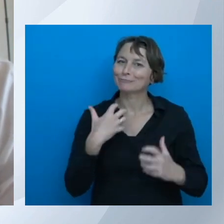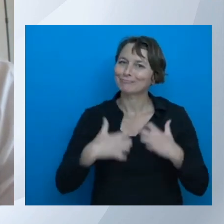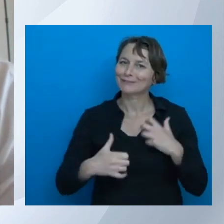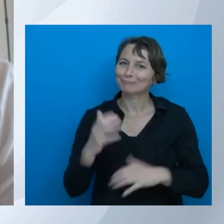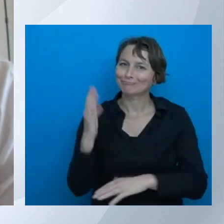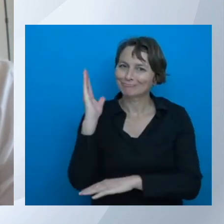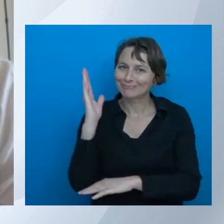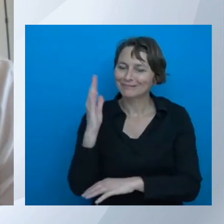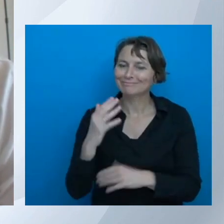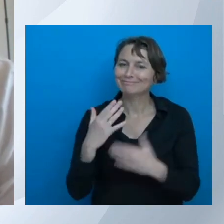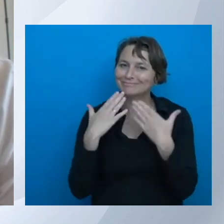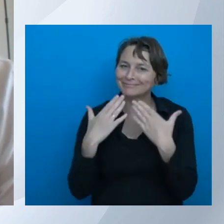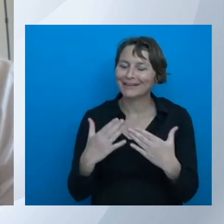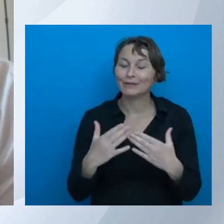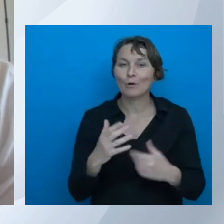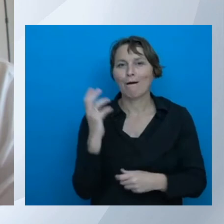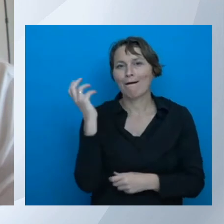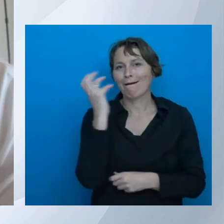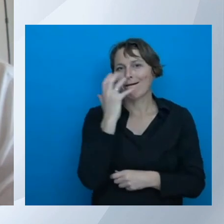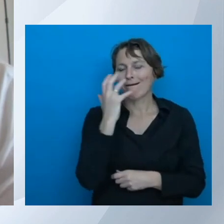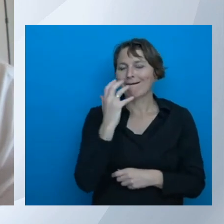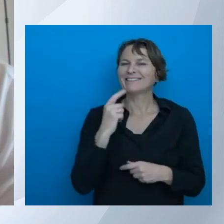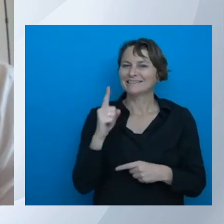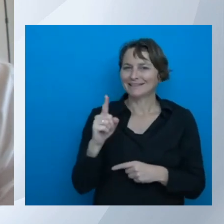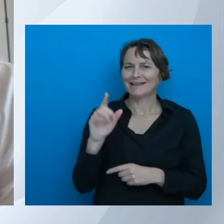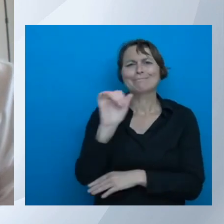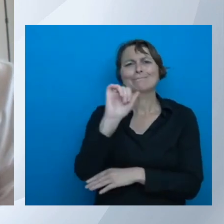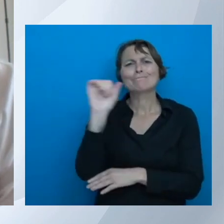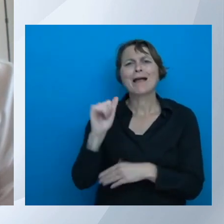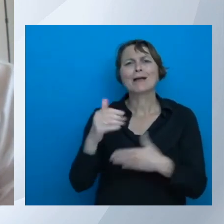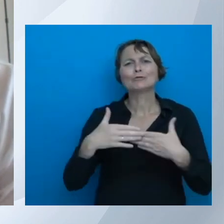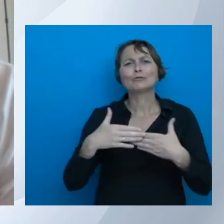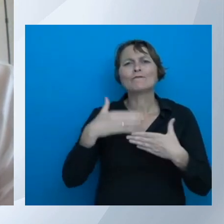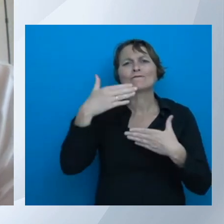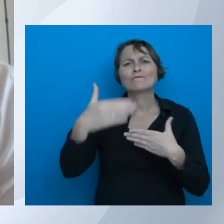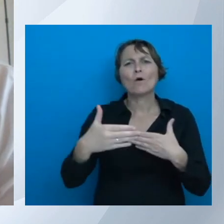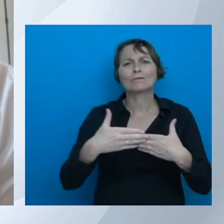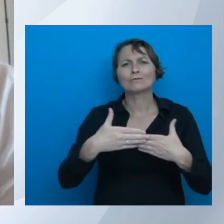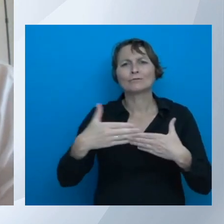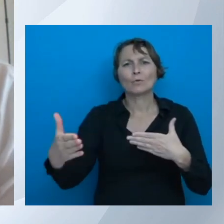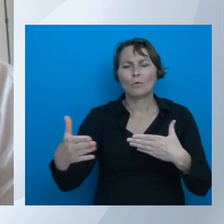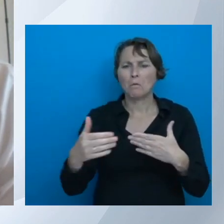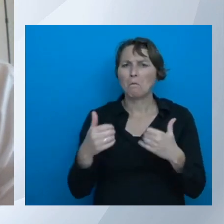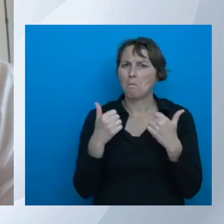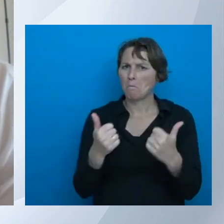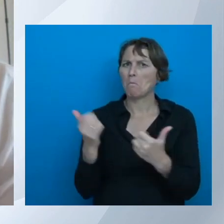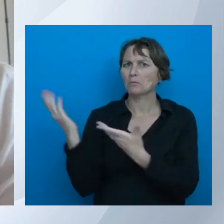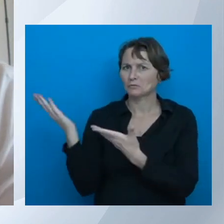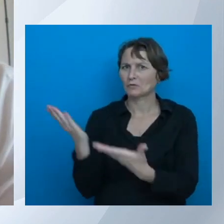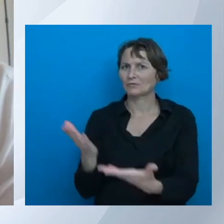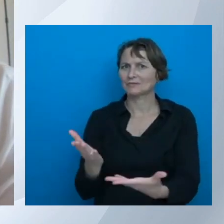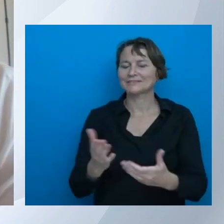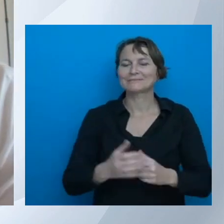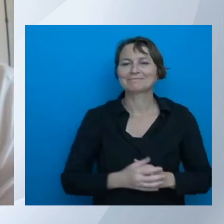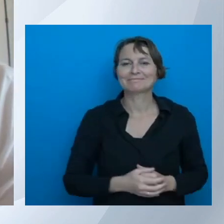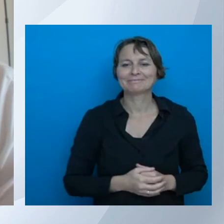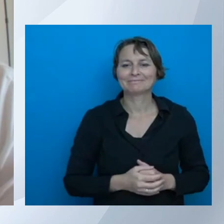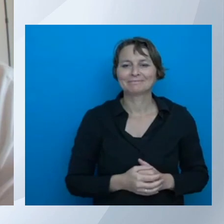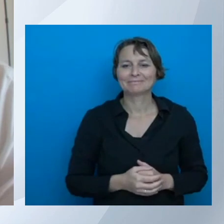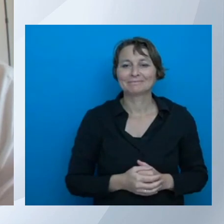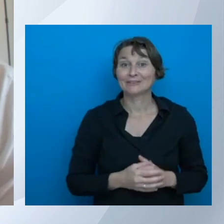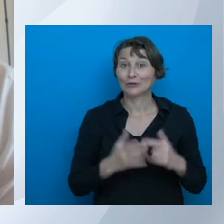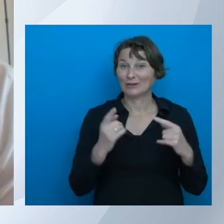you. Awesome to see Azure Front Door in action. Really cool service. Yeah. So we're out for a short break